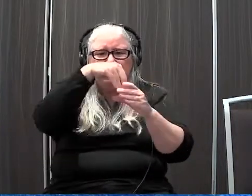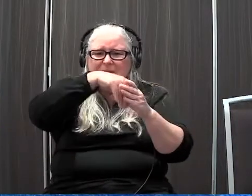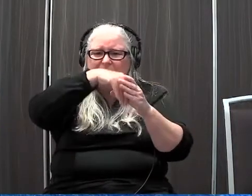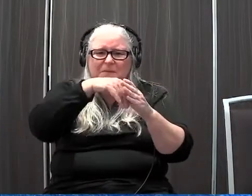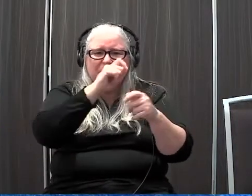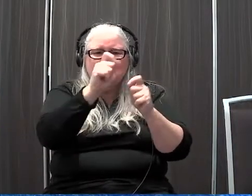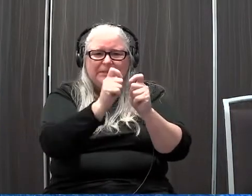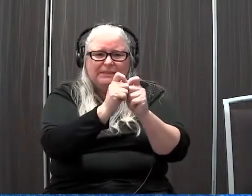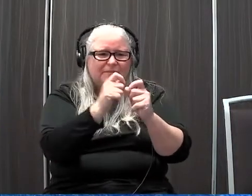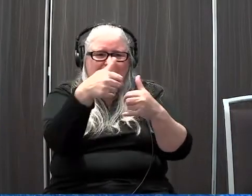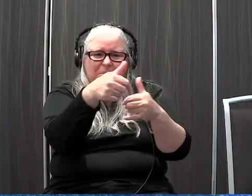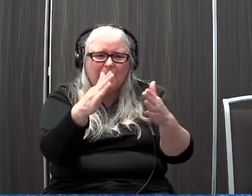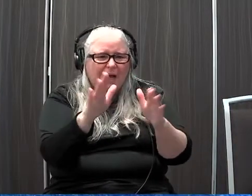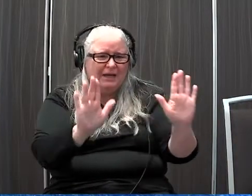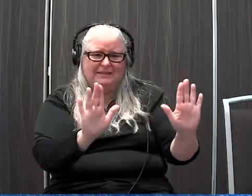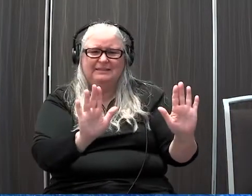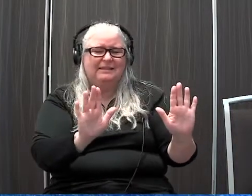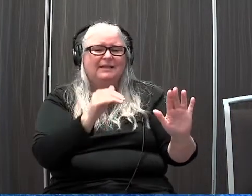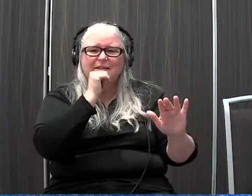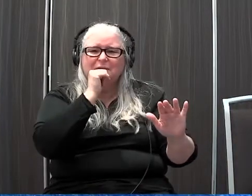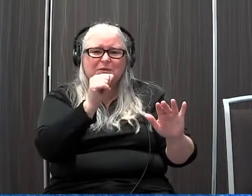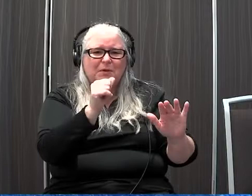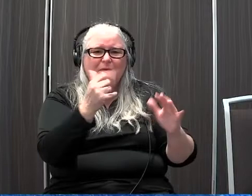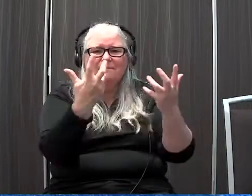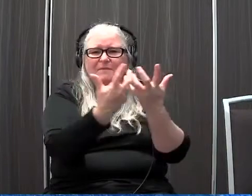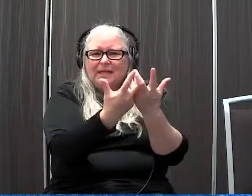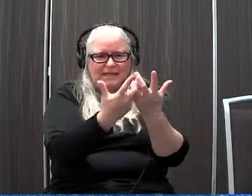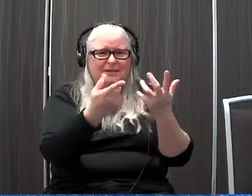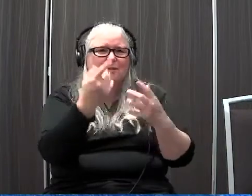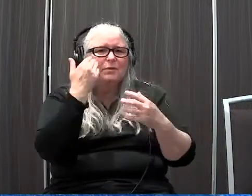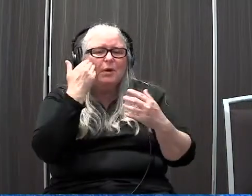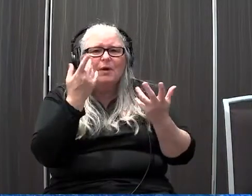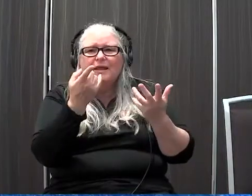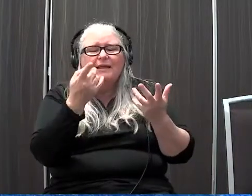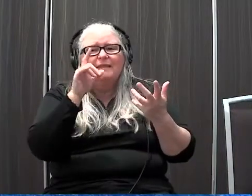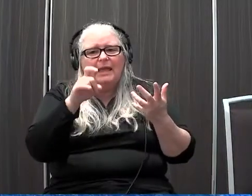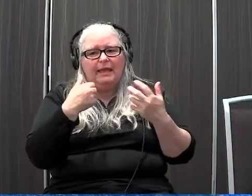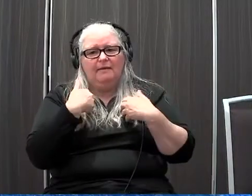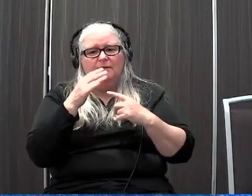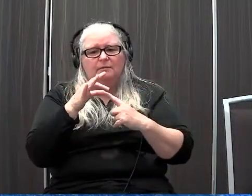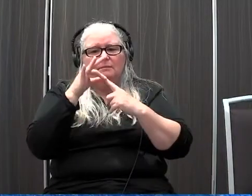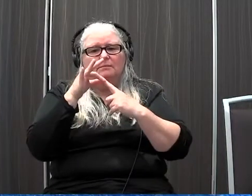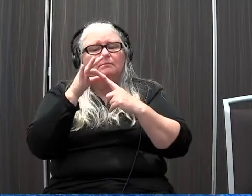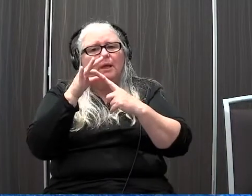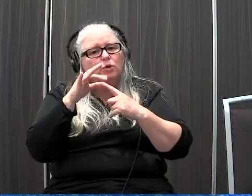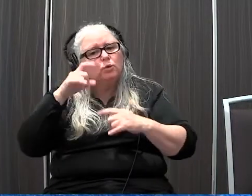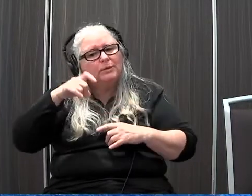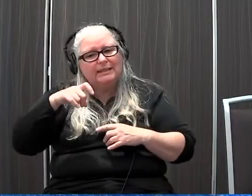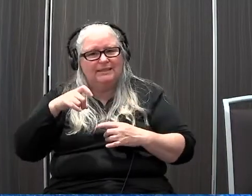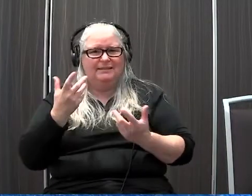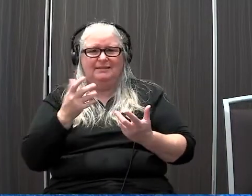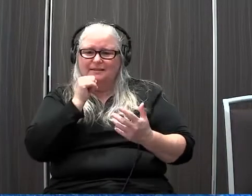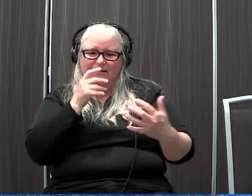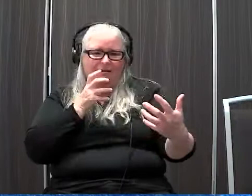specific boxes that their child just doesn't fit because they have all of these really unique and really specialized needs. And this is